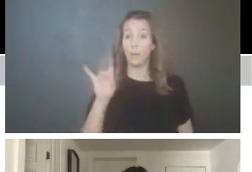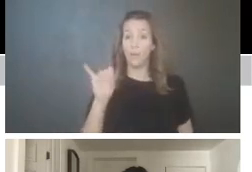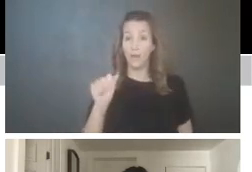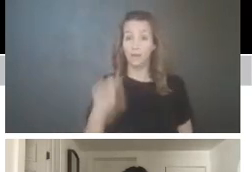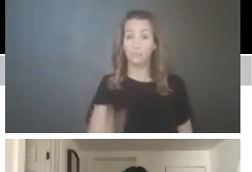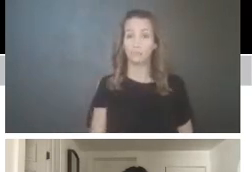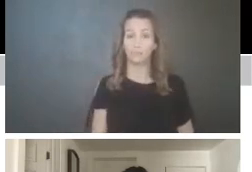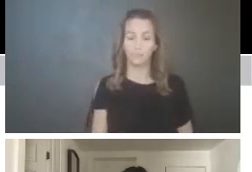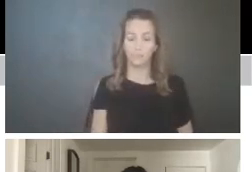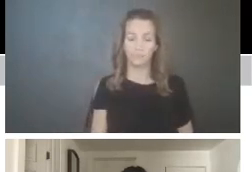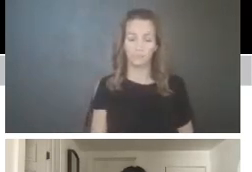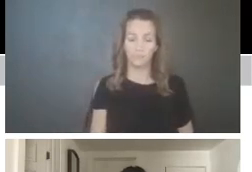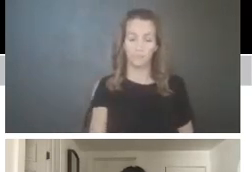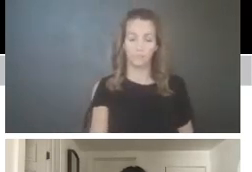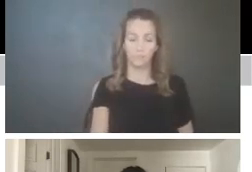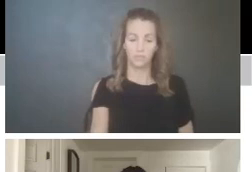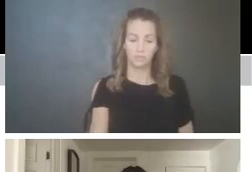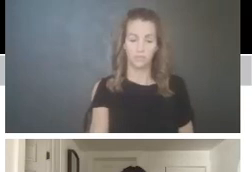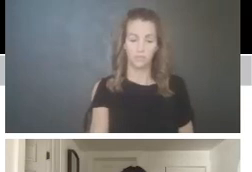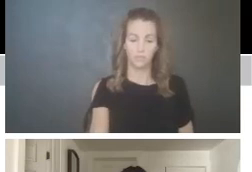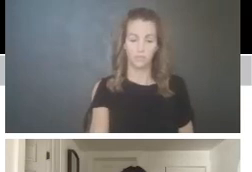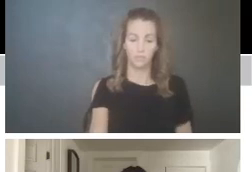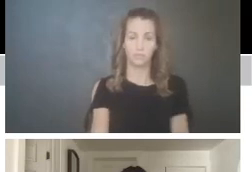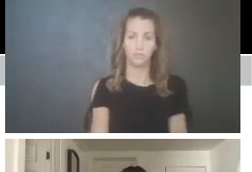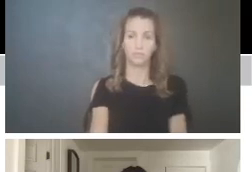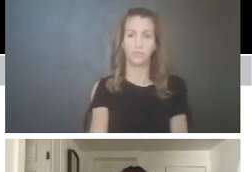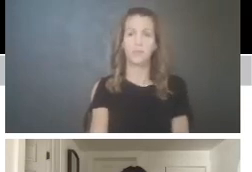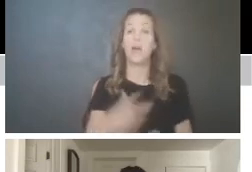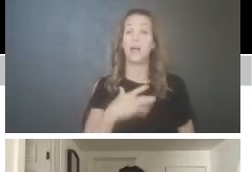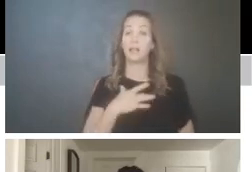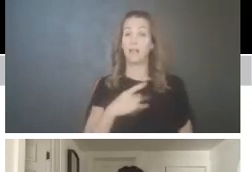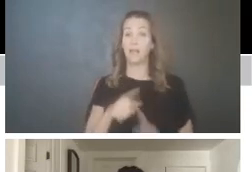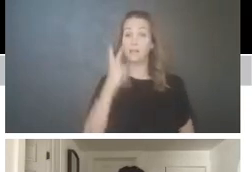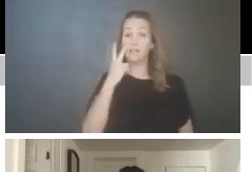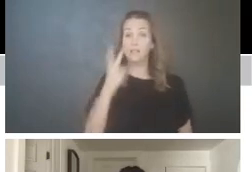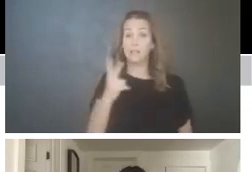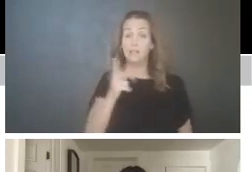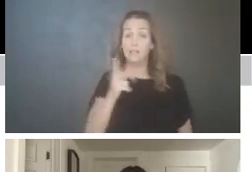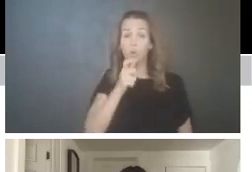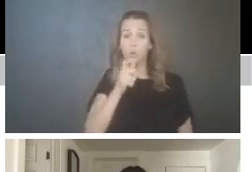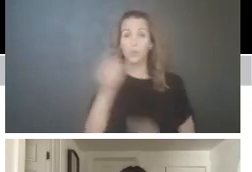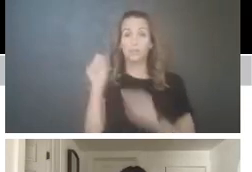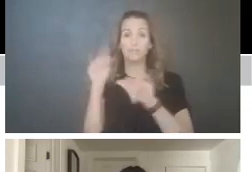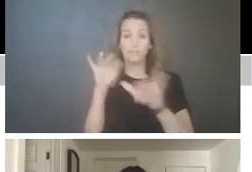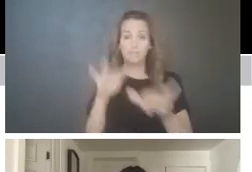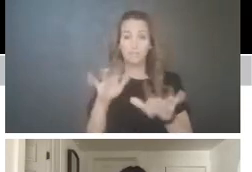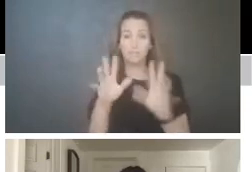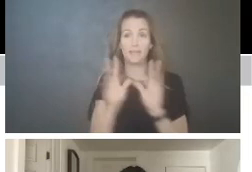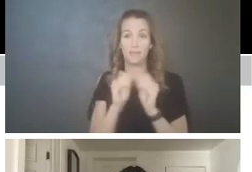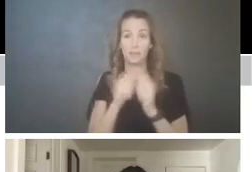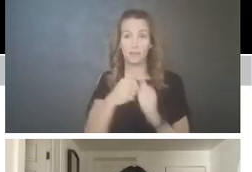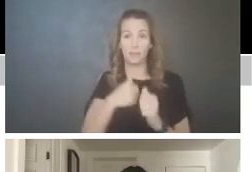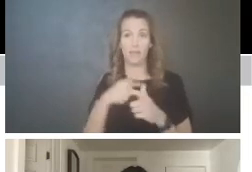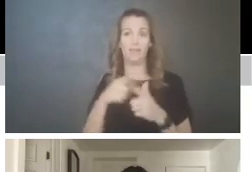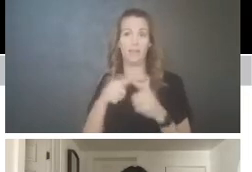This is awesome. I always like seeing in the chat who's at conferences and events with me as well, because then I can